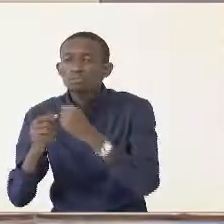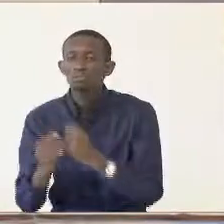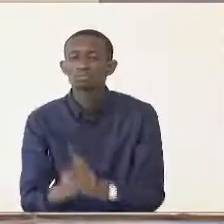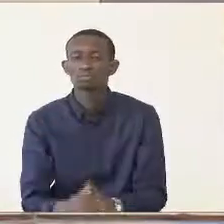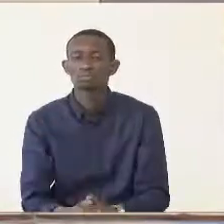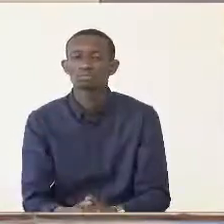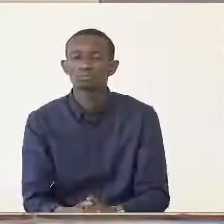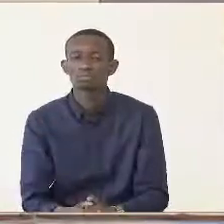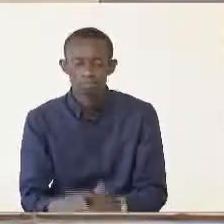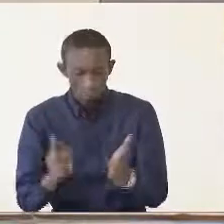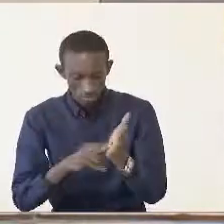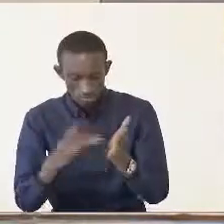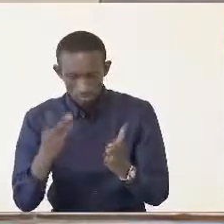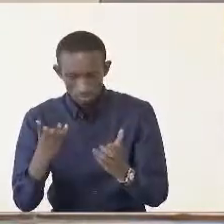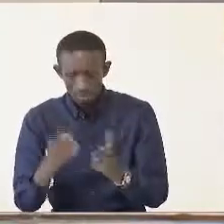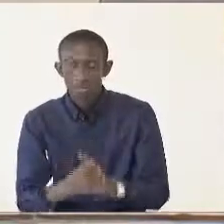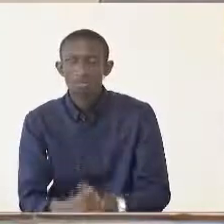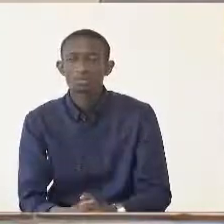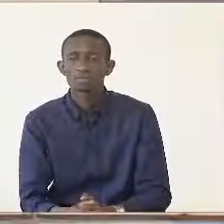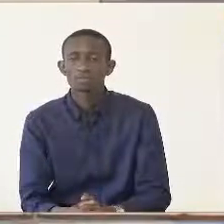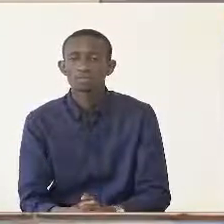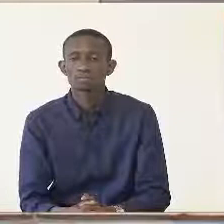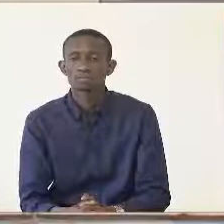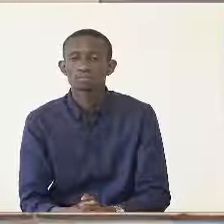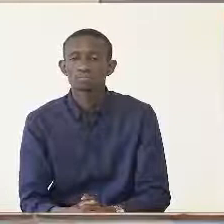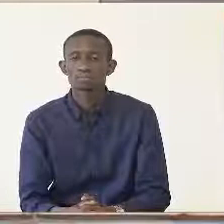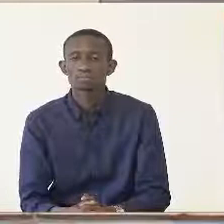66, and then we find this is